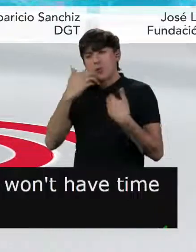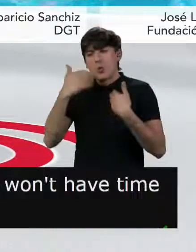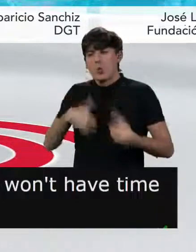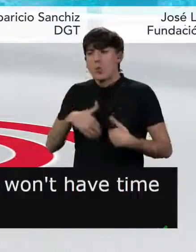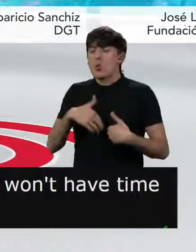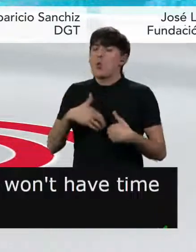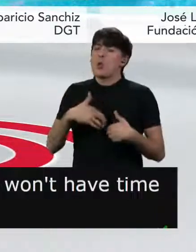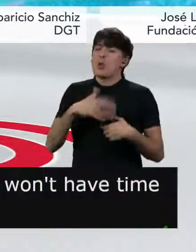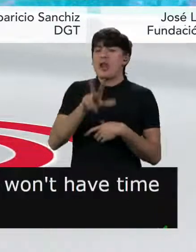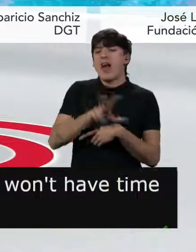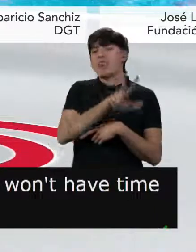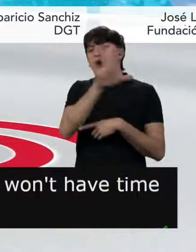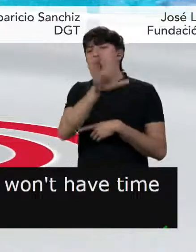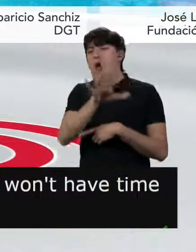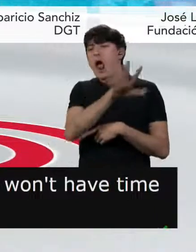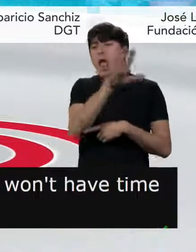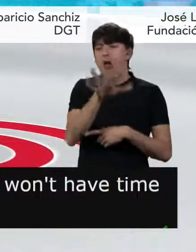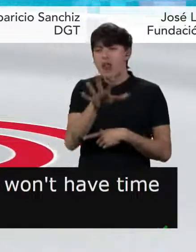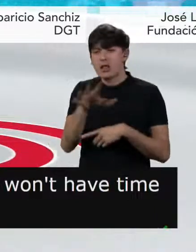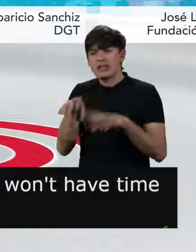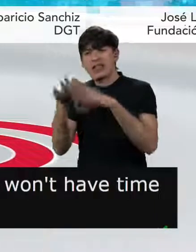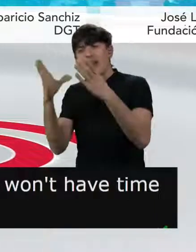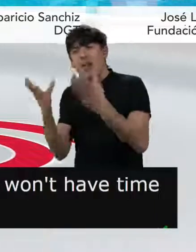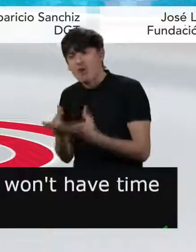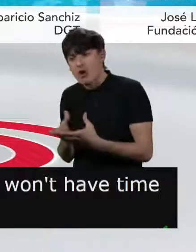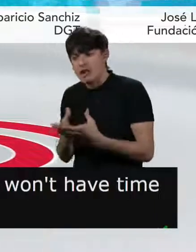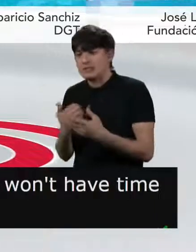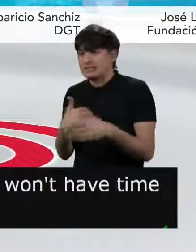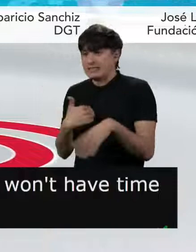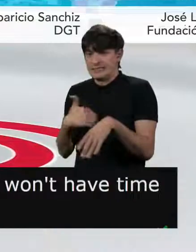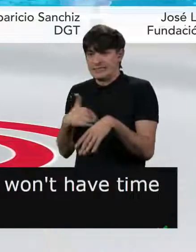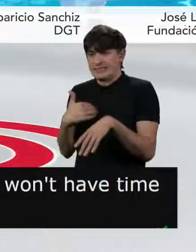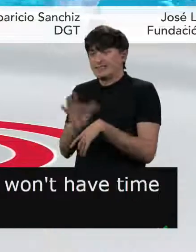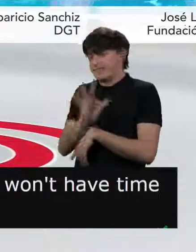Smart human cities at national and international level.